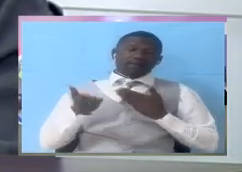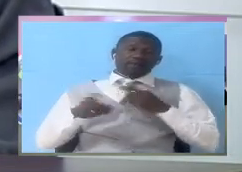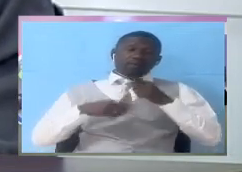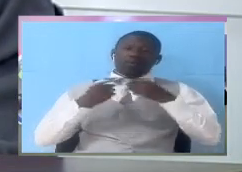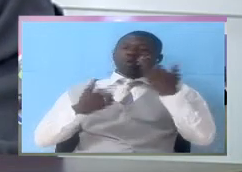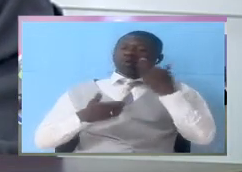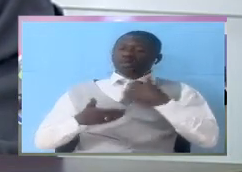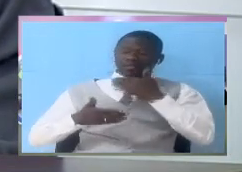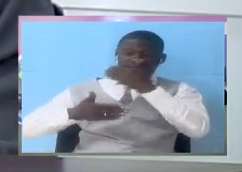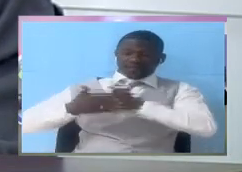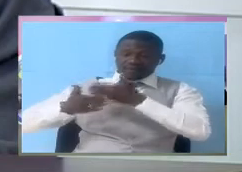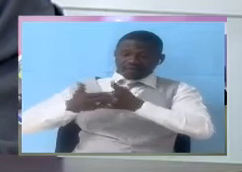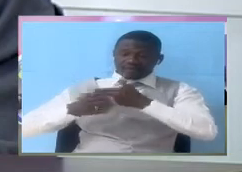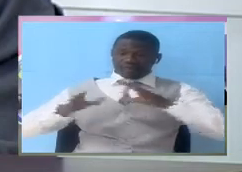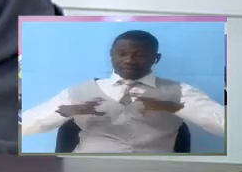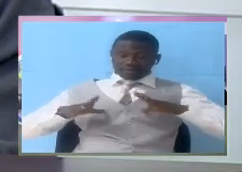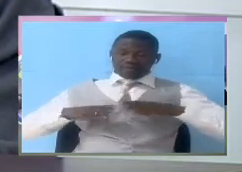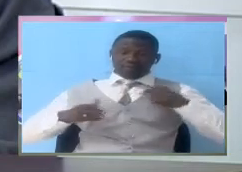not there.